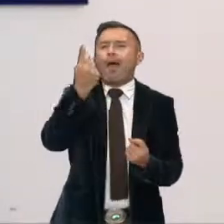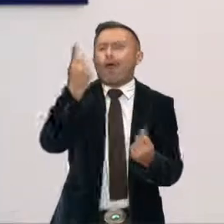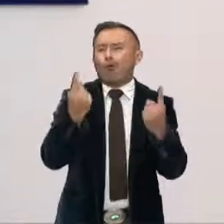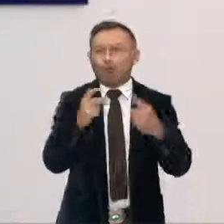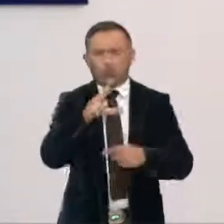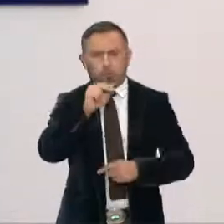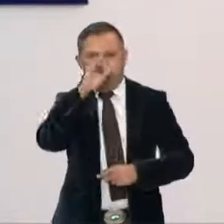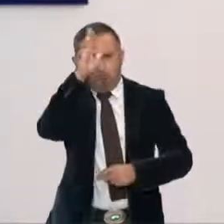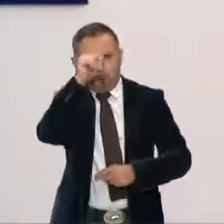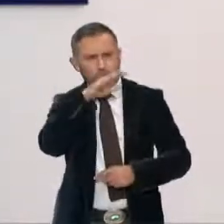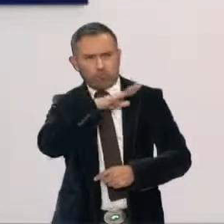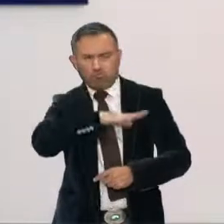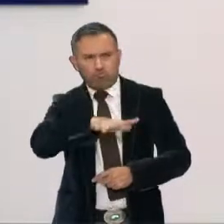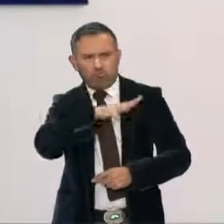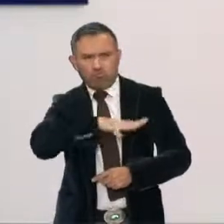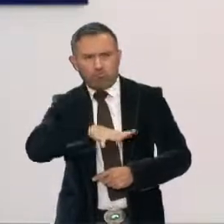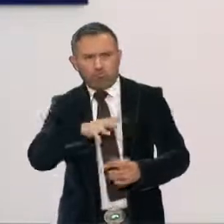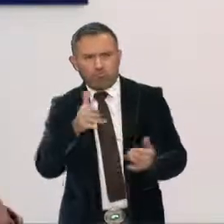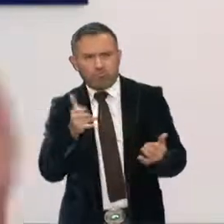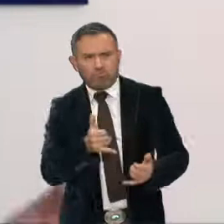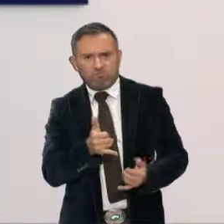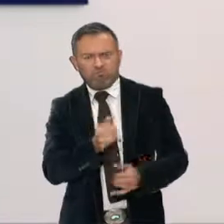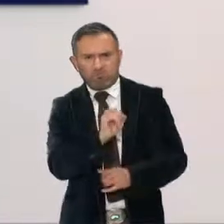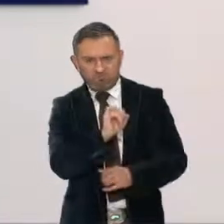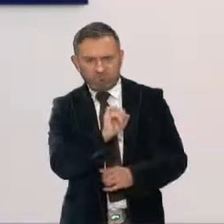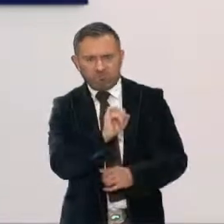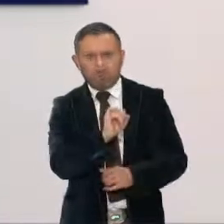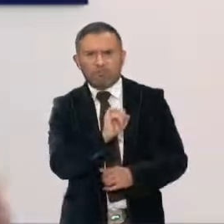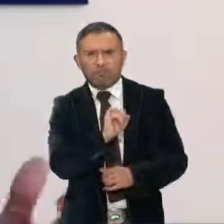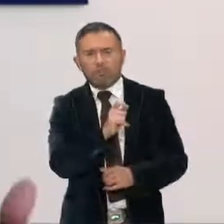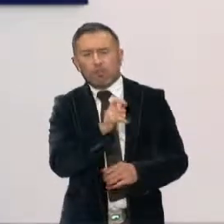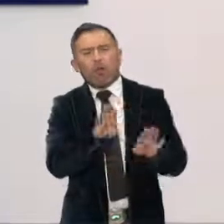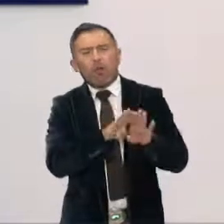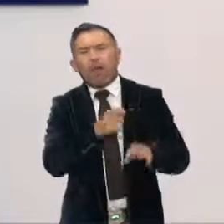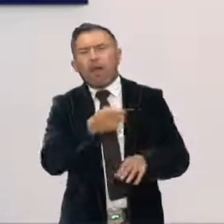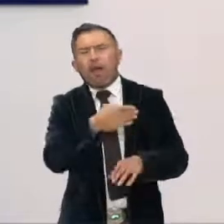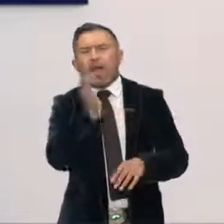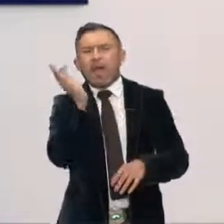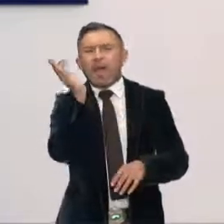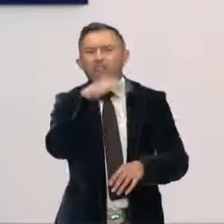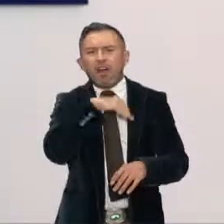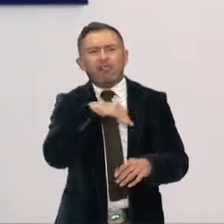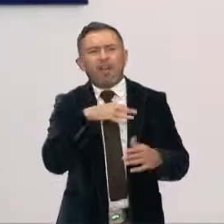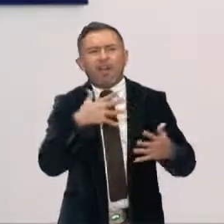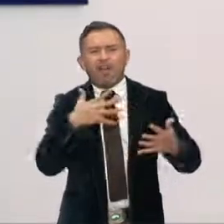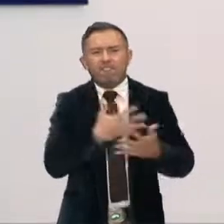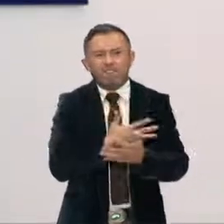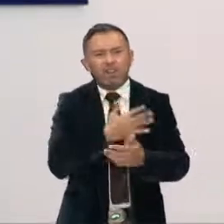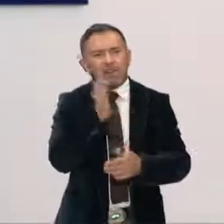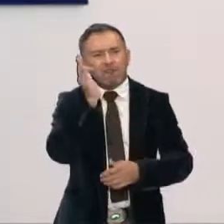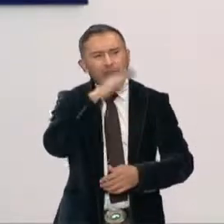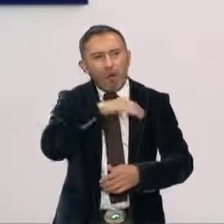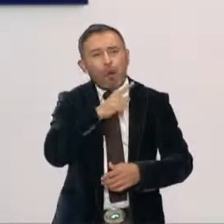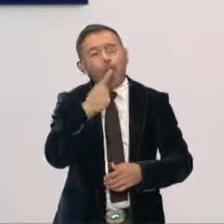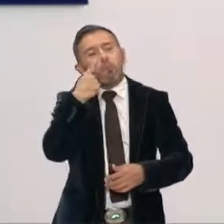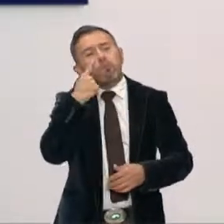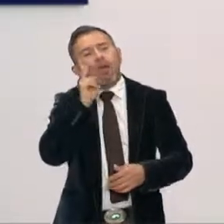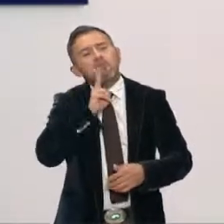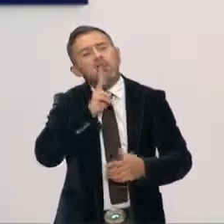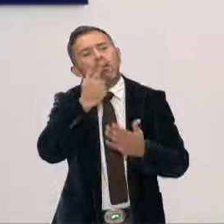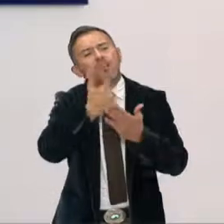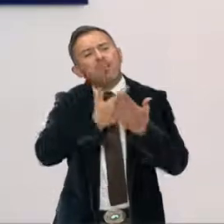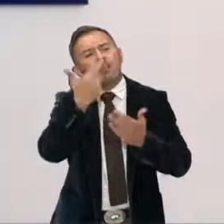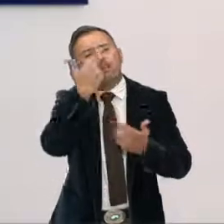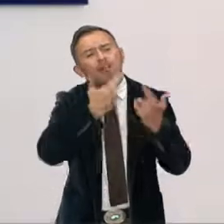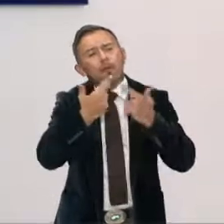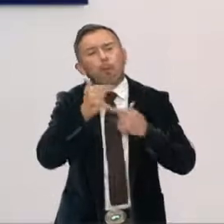standings from civil movements or groups that were demanding, because they were saying that it was fraud and that